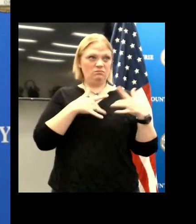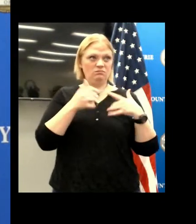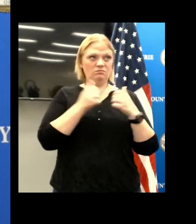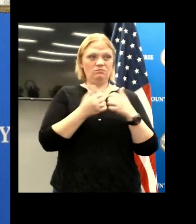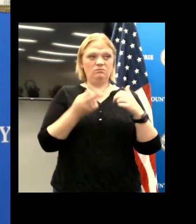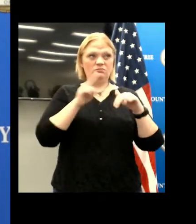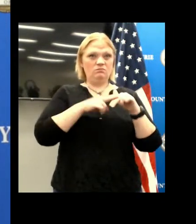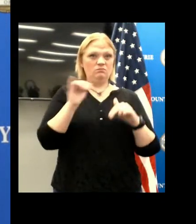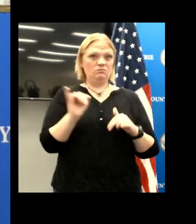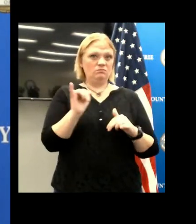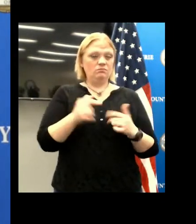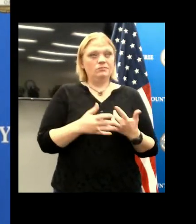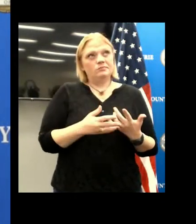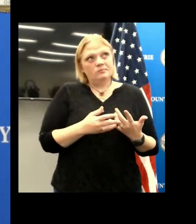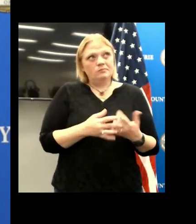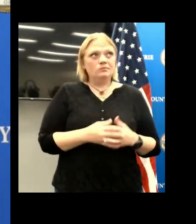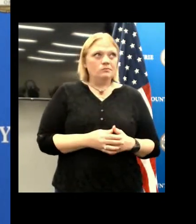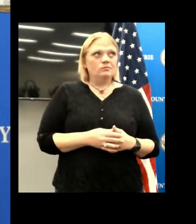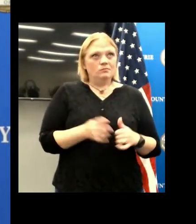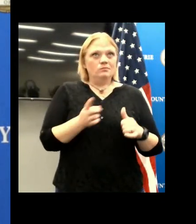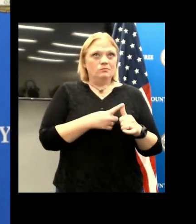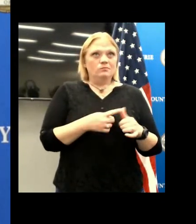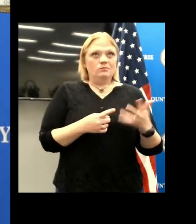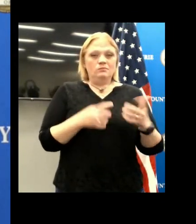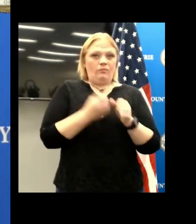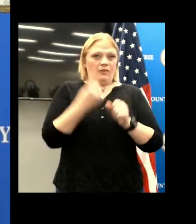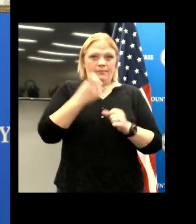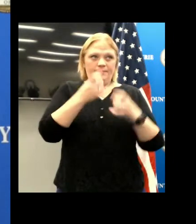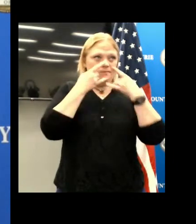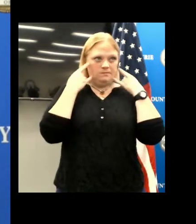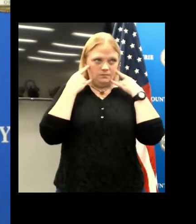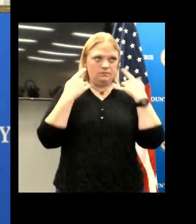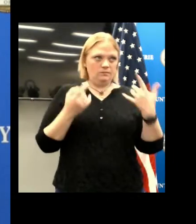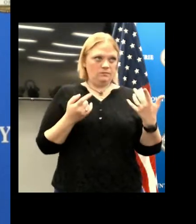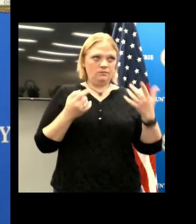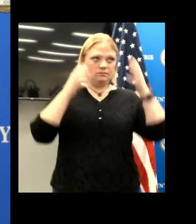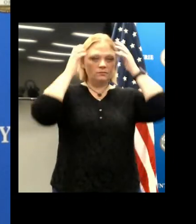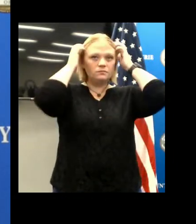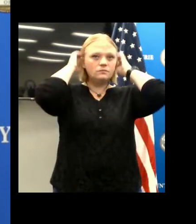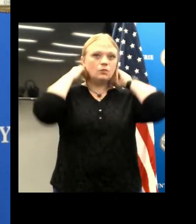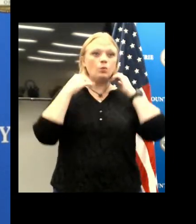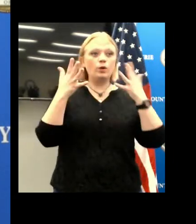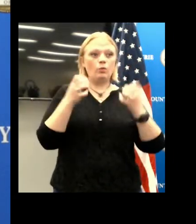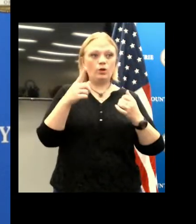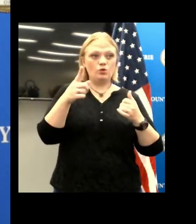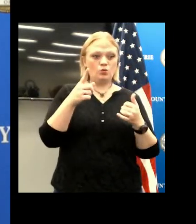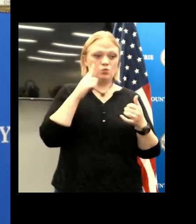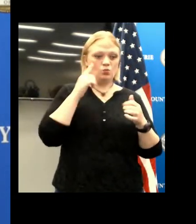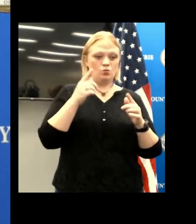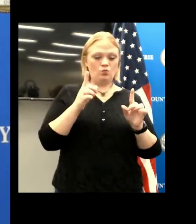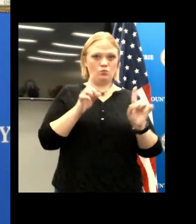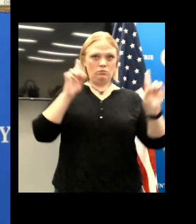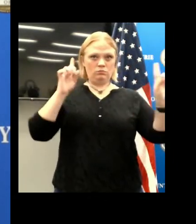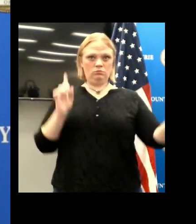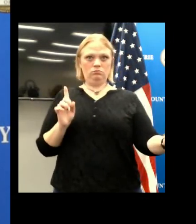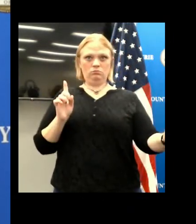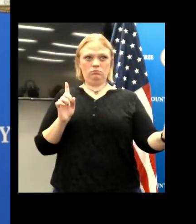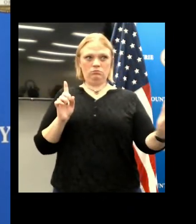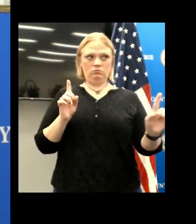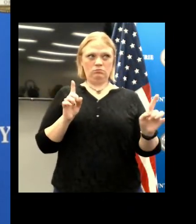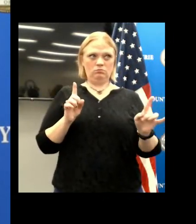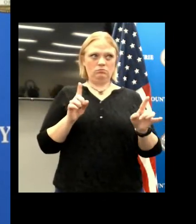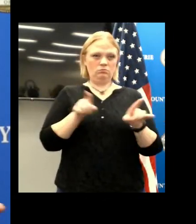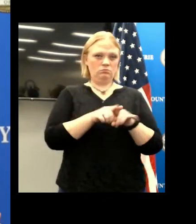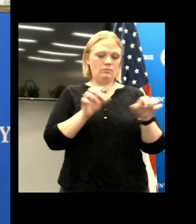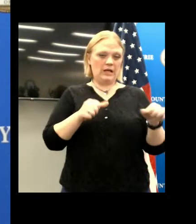increasing the infection rate? Well, first off, everyone's got to wear a mask. We want you to try to stay as far away from the other person as possible. We know